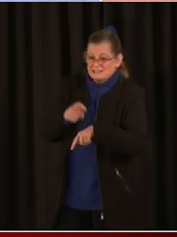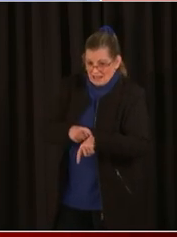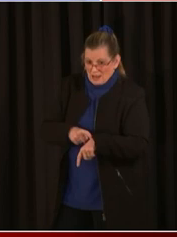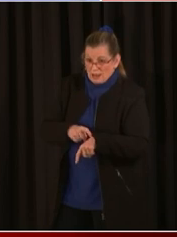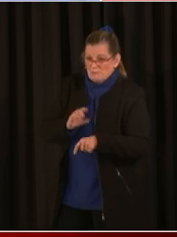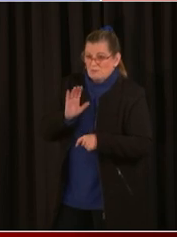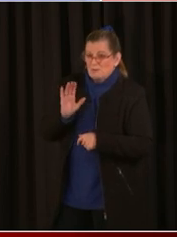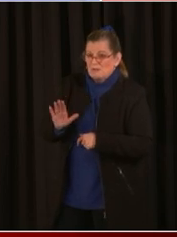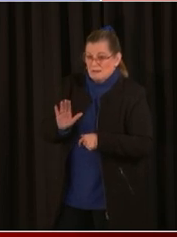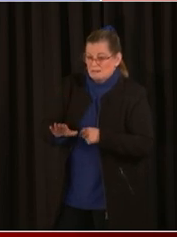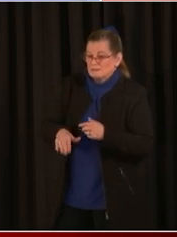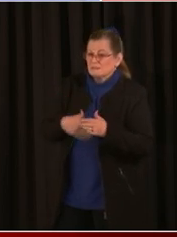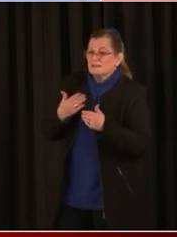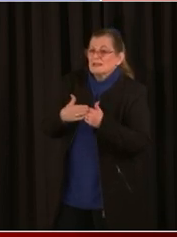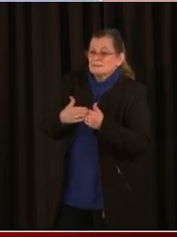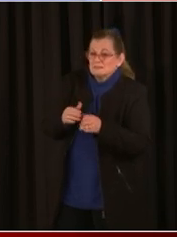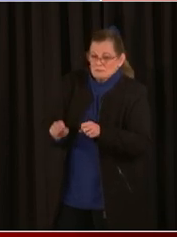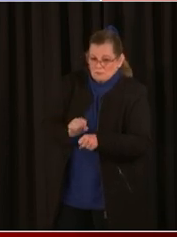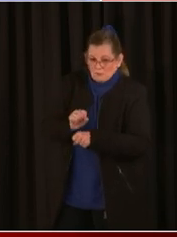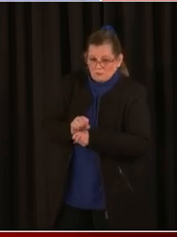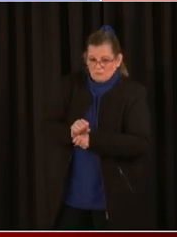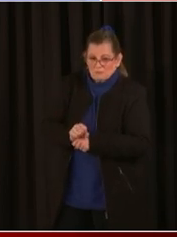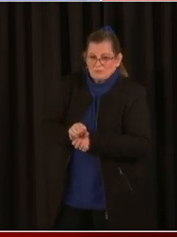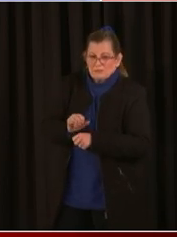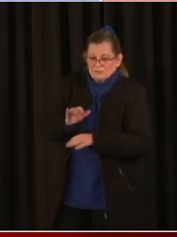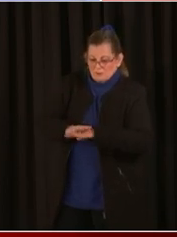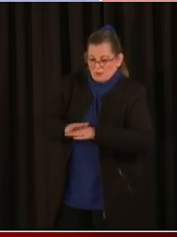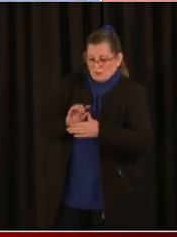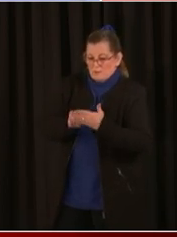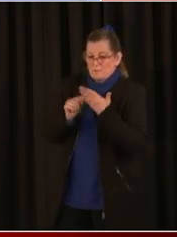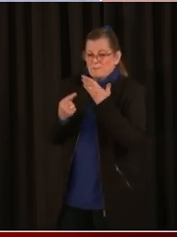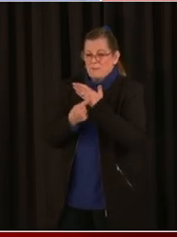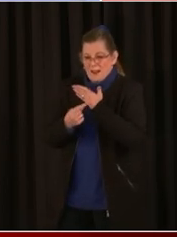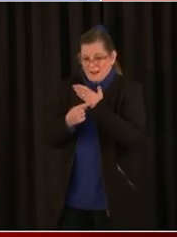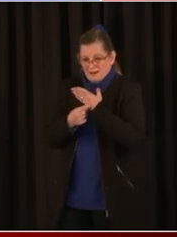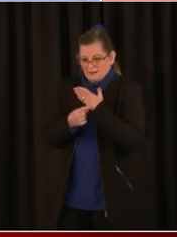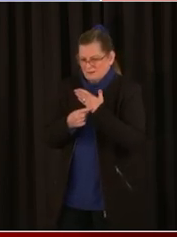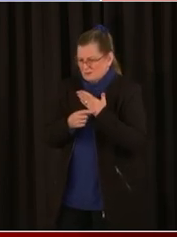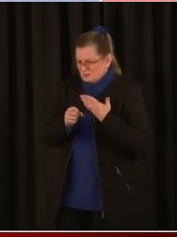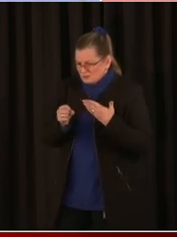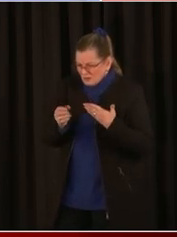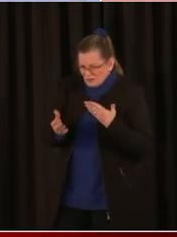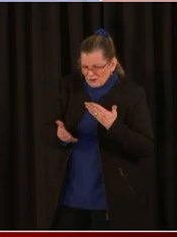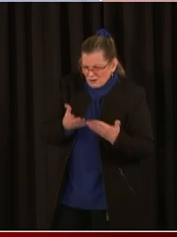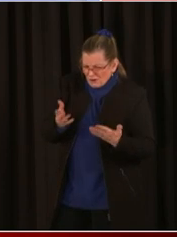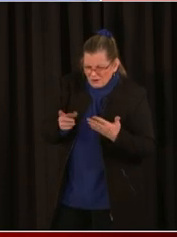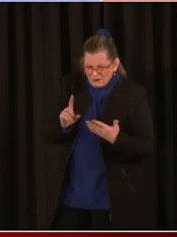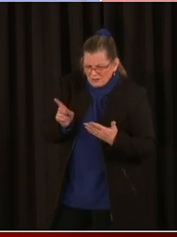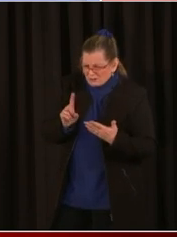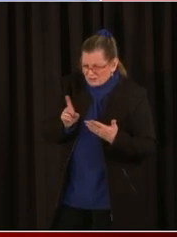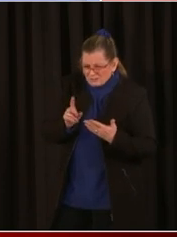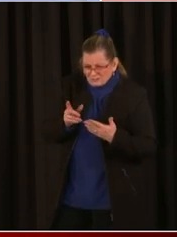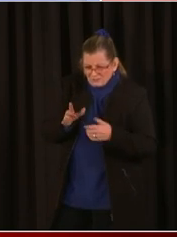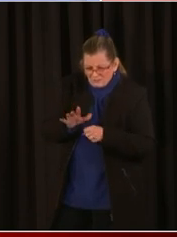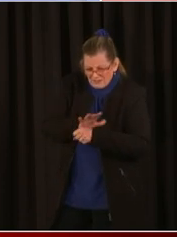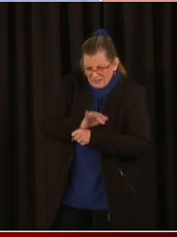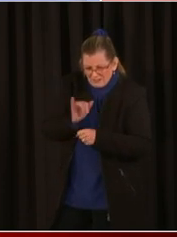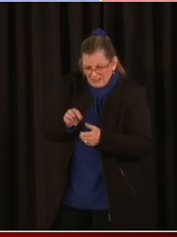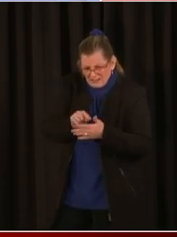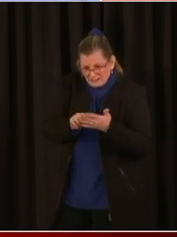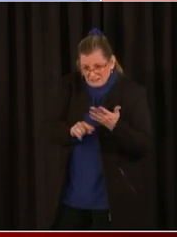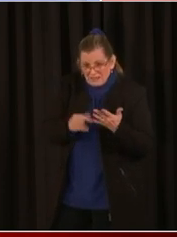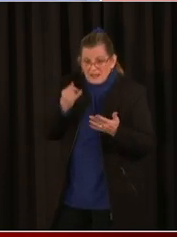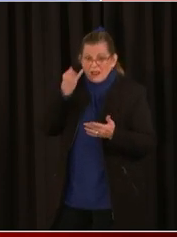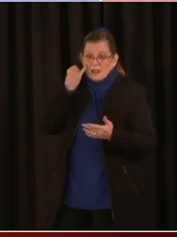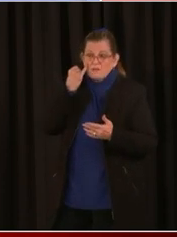time of your next appointment. Okay, that's what's on the back of the card. So it's only filled in for you if you